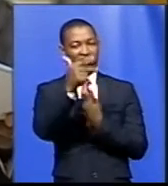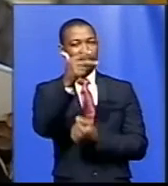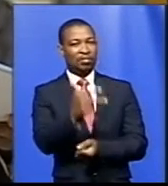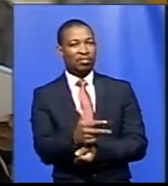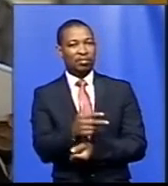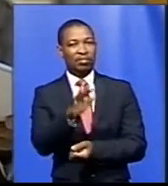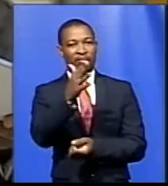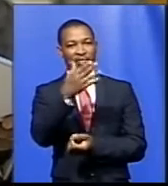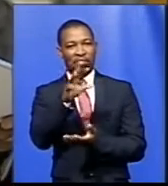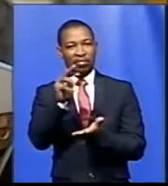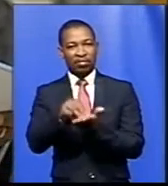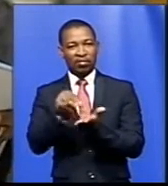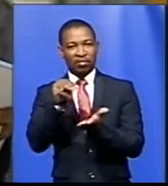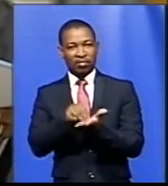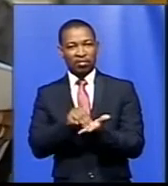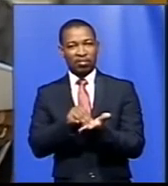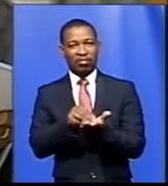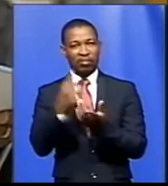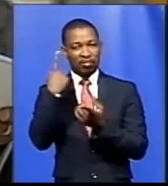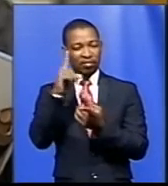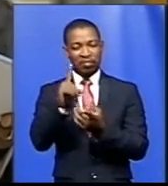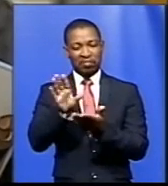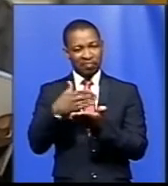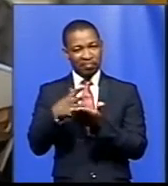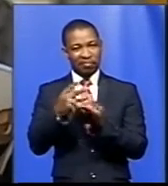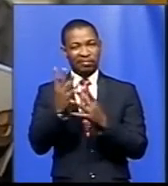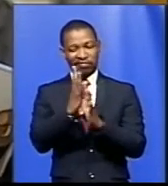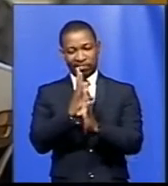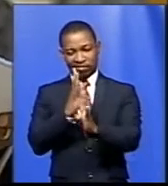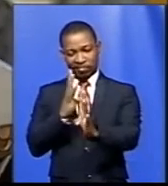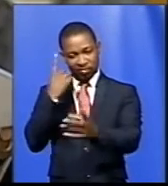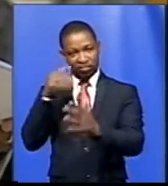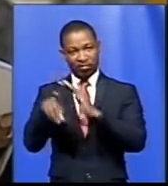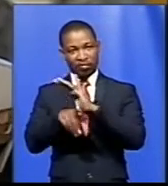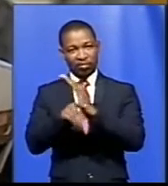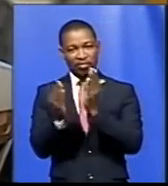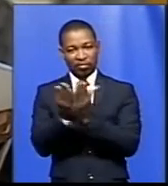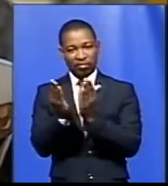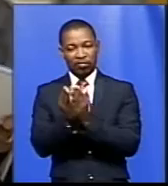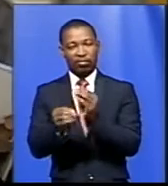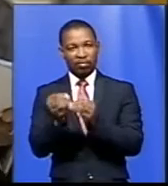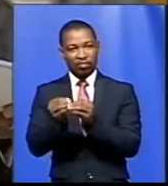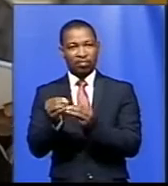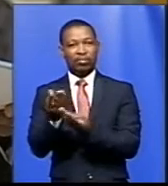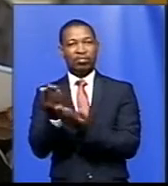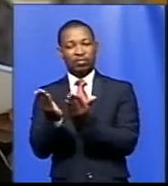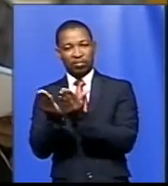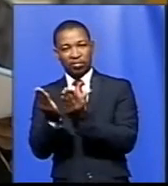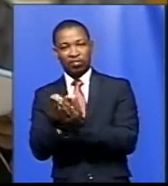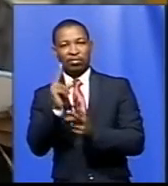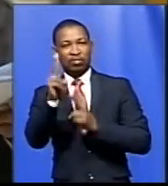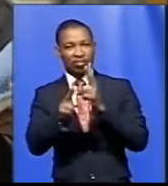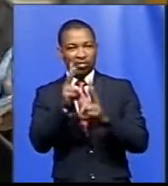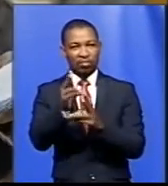315 million is for backlog eradication of primary school facilities, village infrastructure,